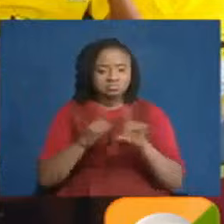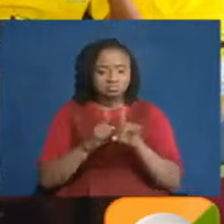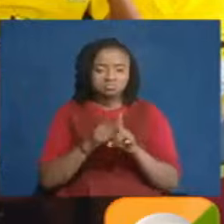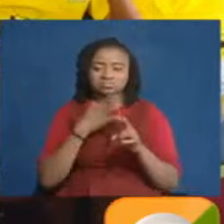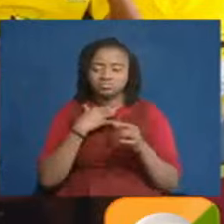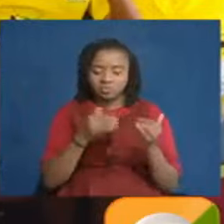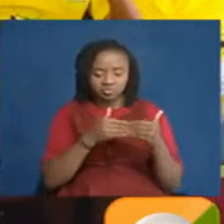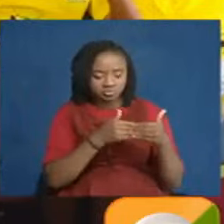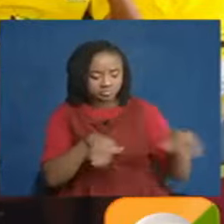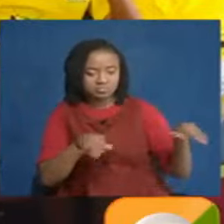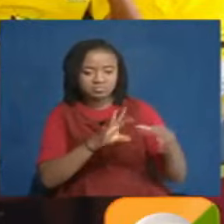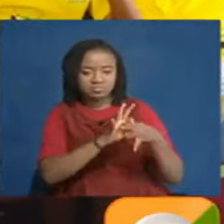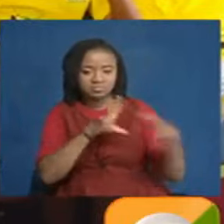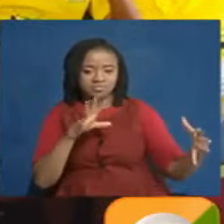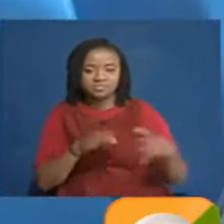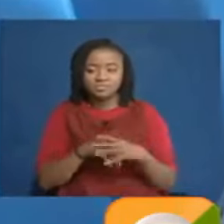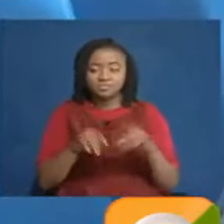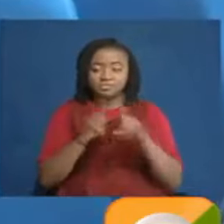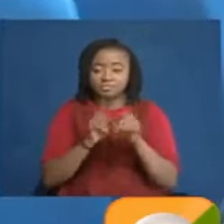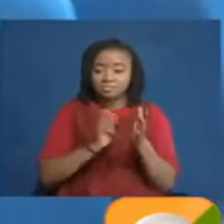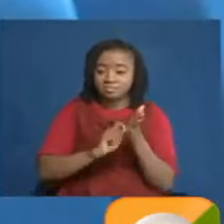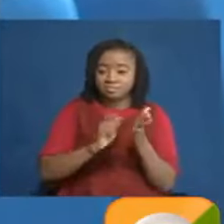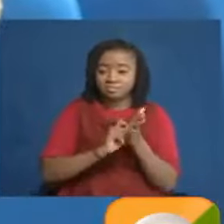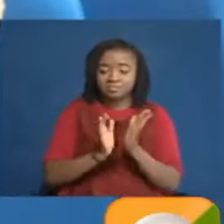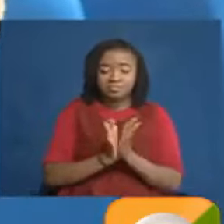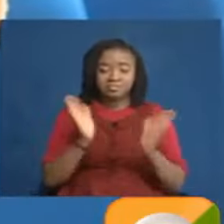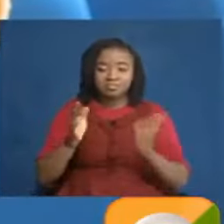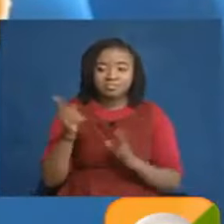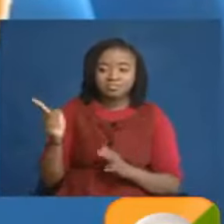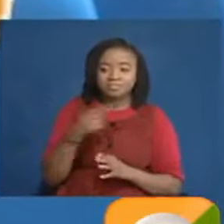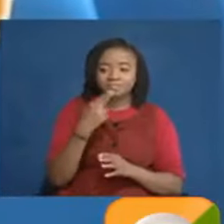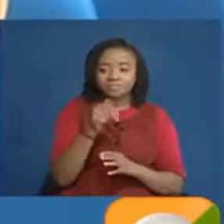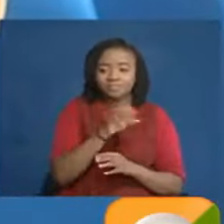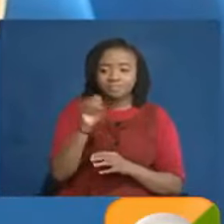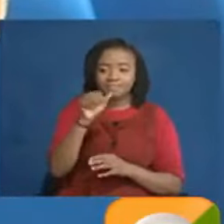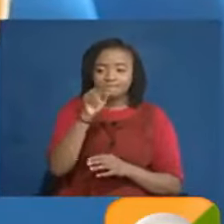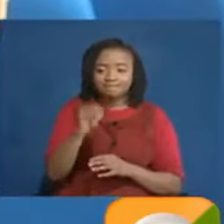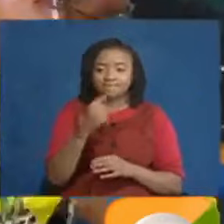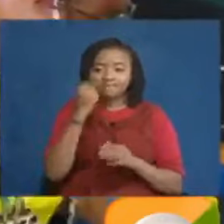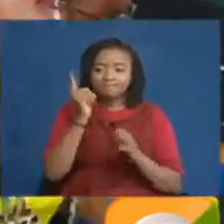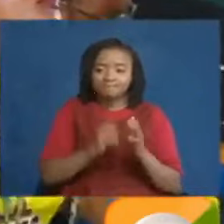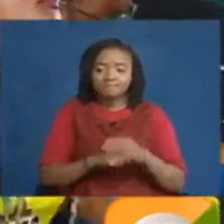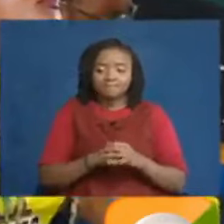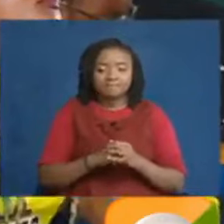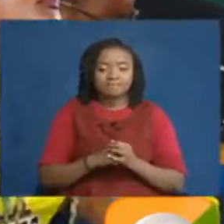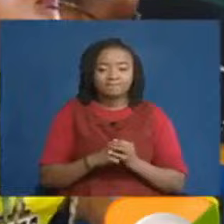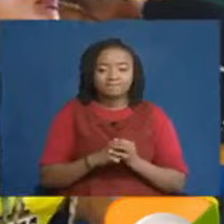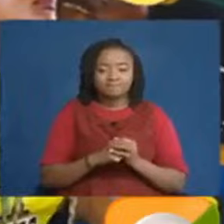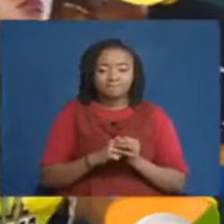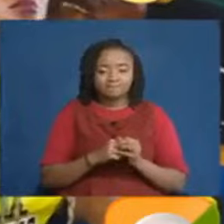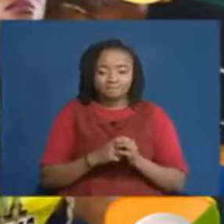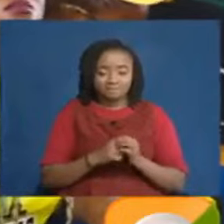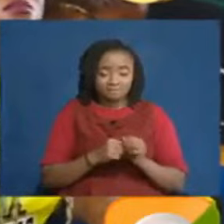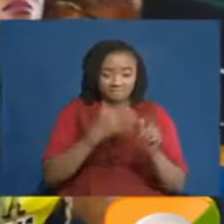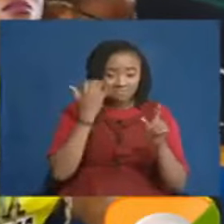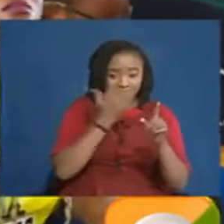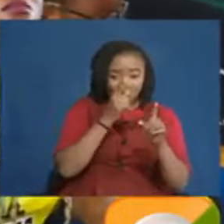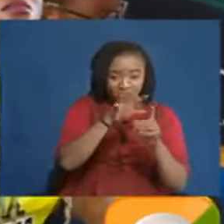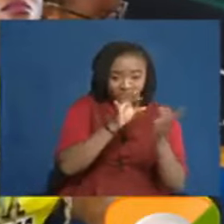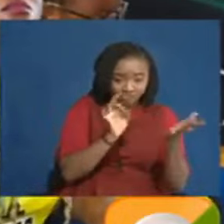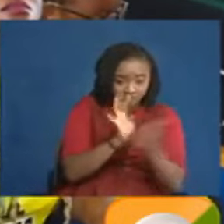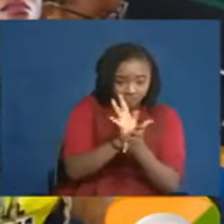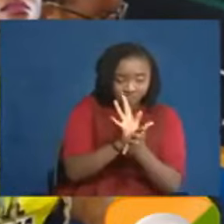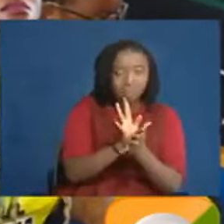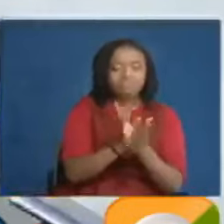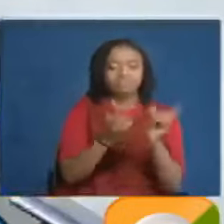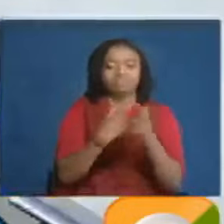with him, as Secretary General Hassan Omar said the impeachment of the deputy president would be followed by action at party level.